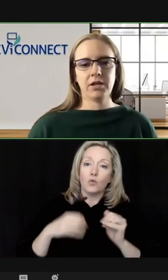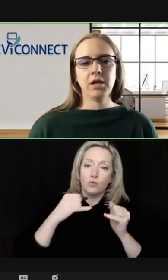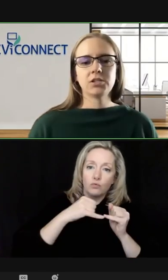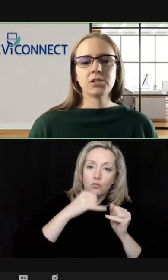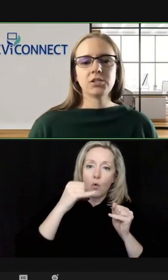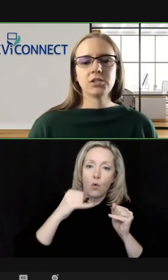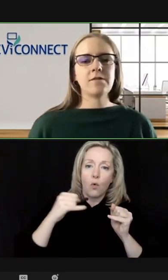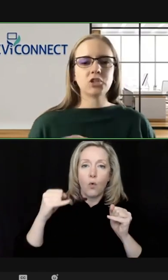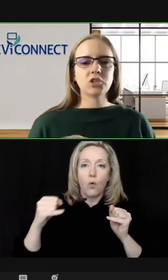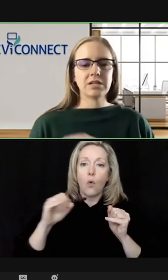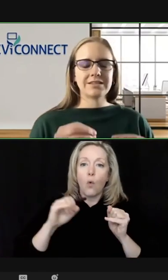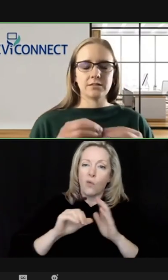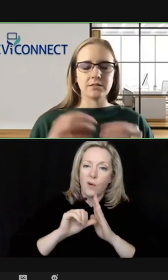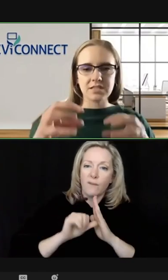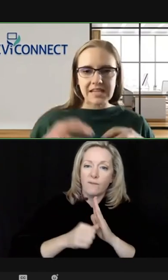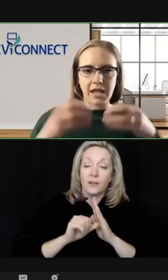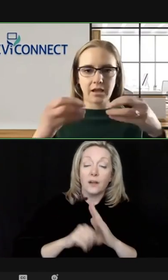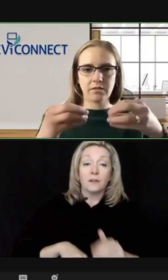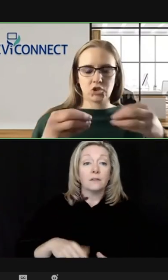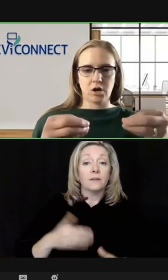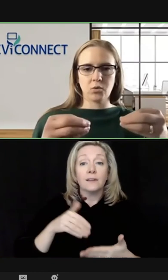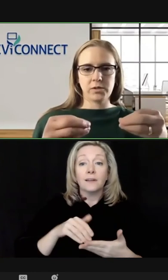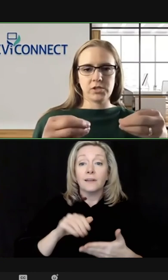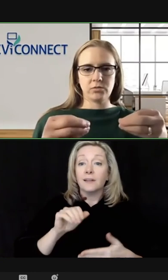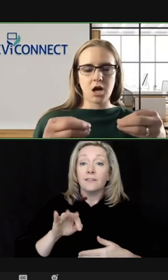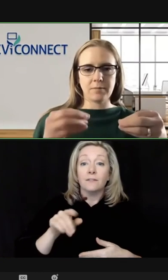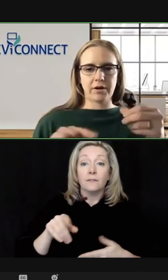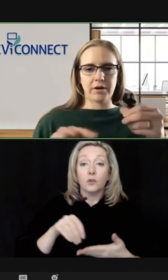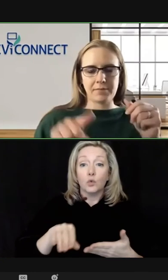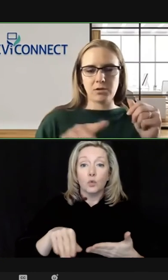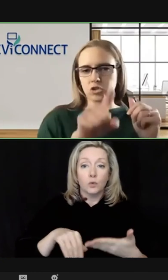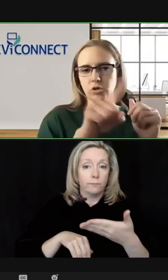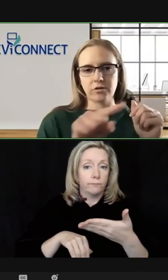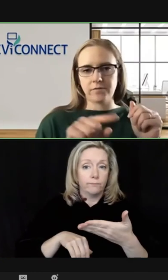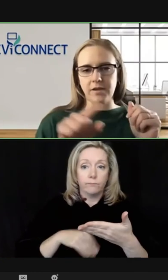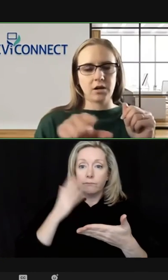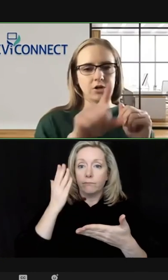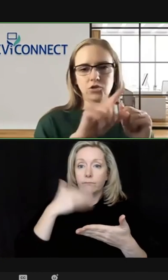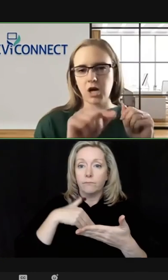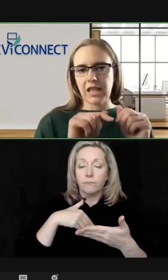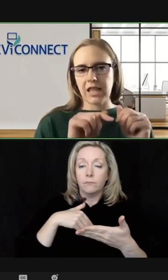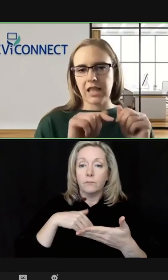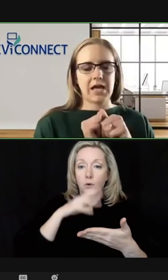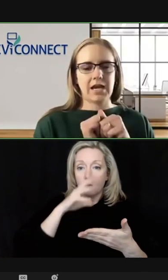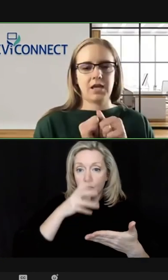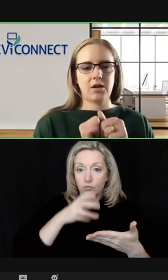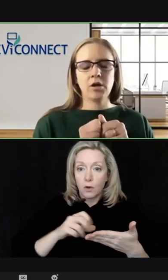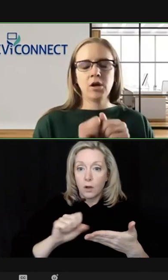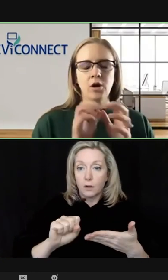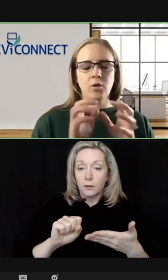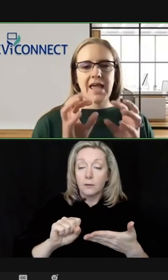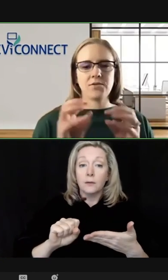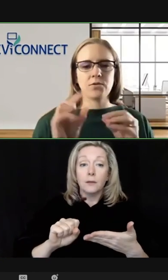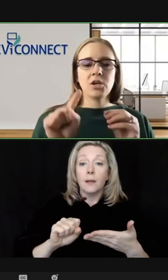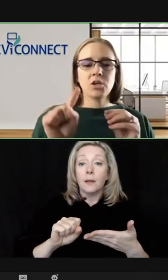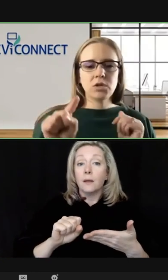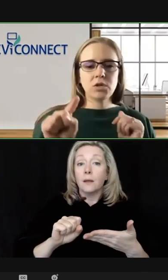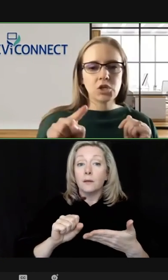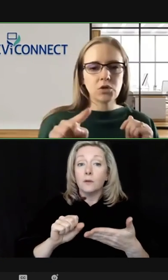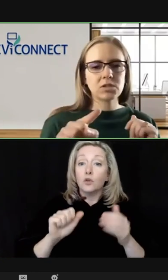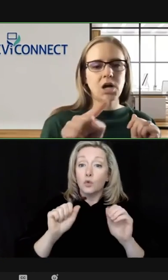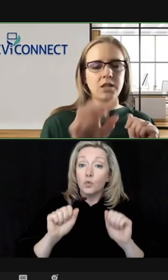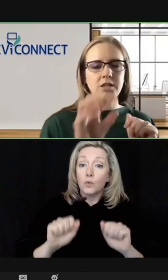talking about. So if your student isn't seeing the trunk when you talk about it, maybe you show your finger, you draw a line on it, or what have